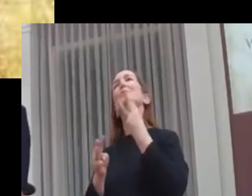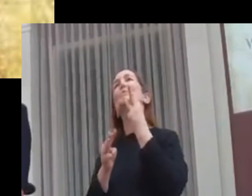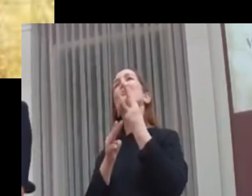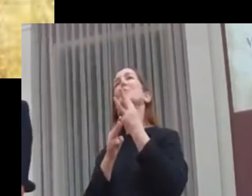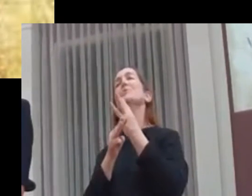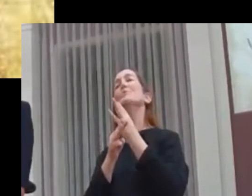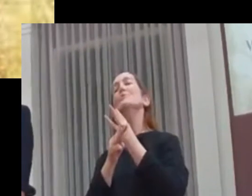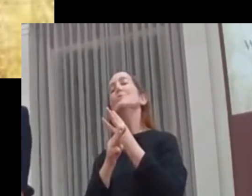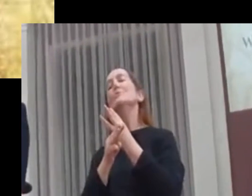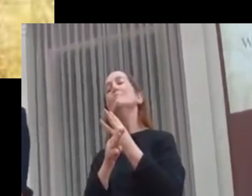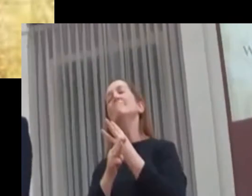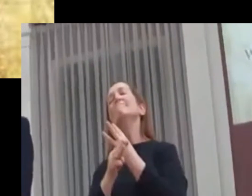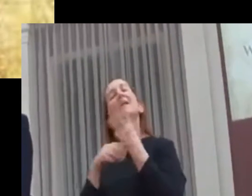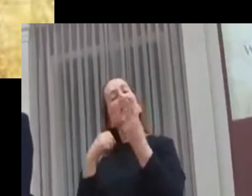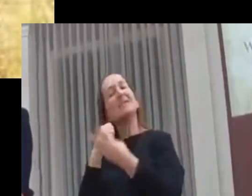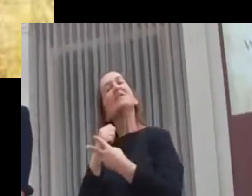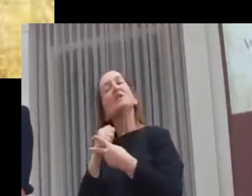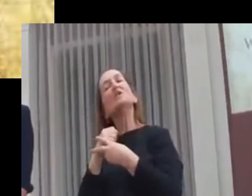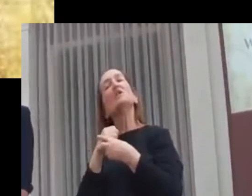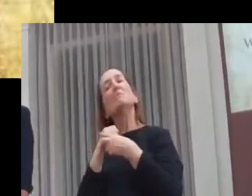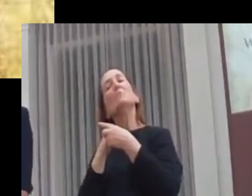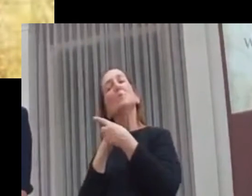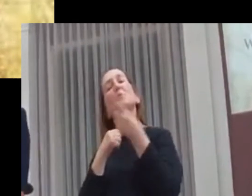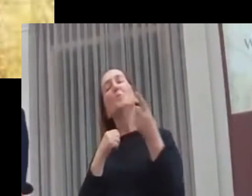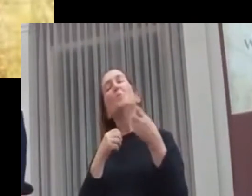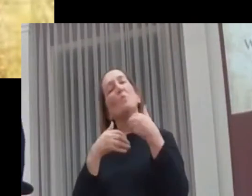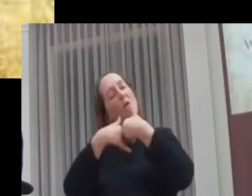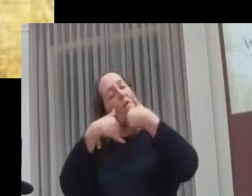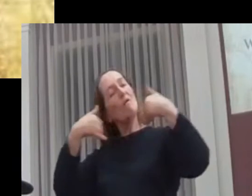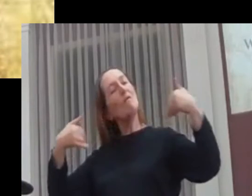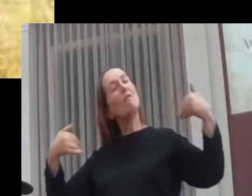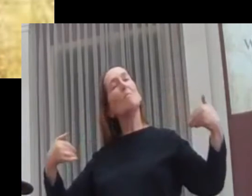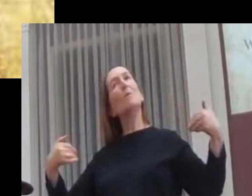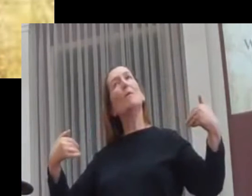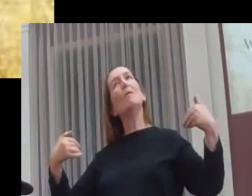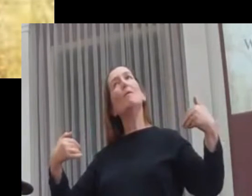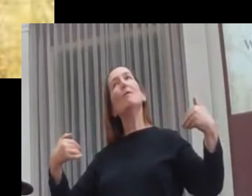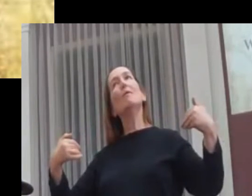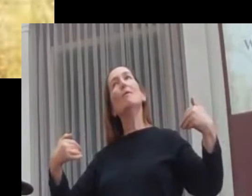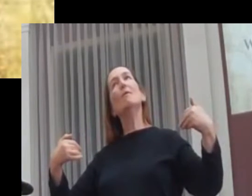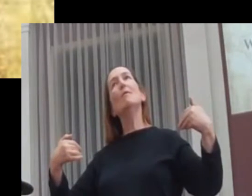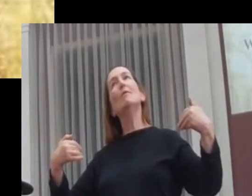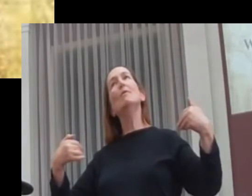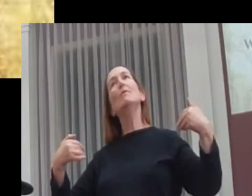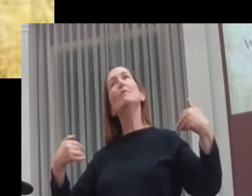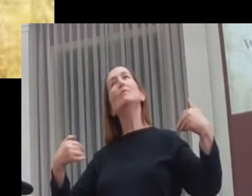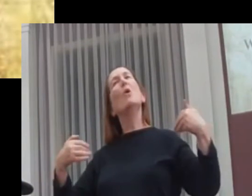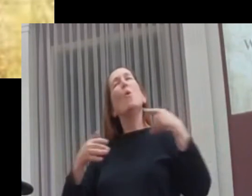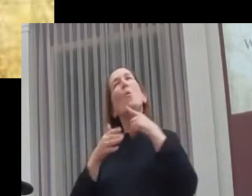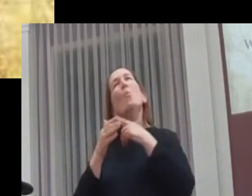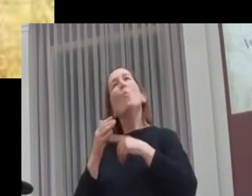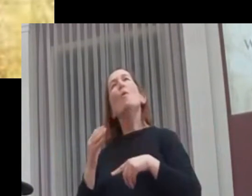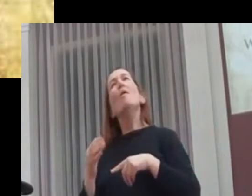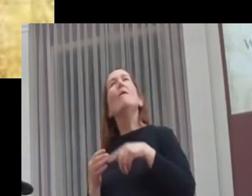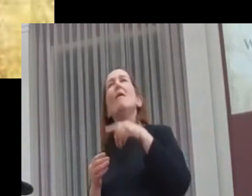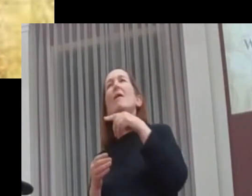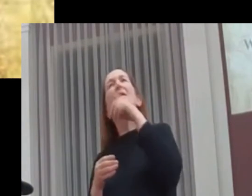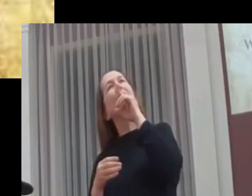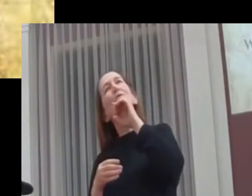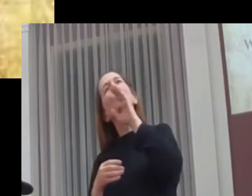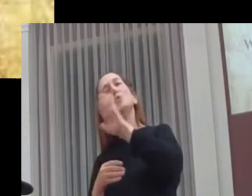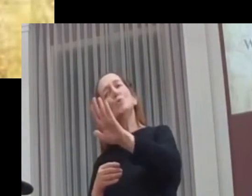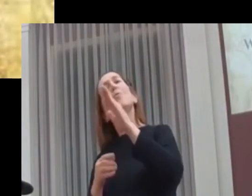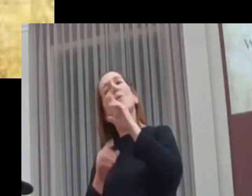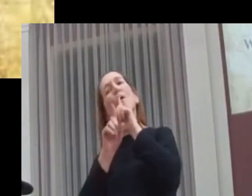in? There's nothing in this world to keep you